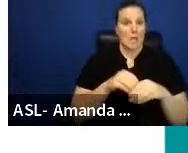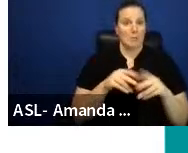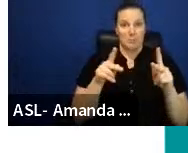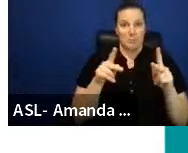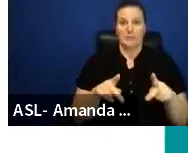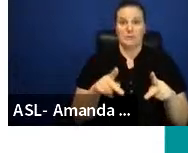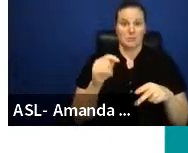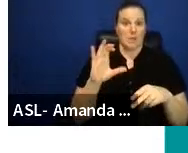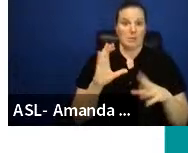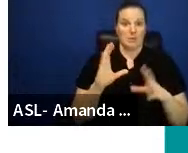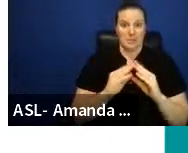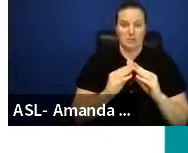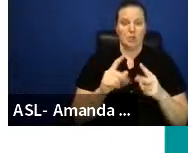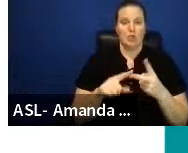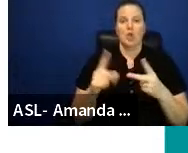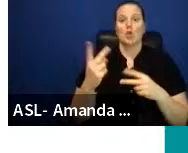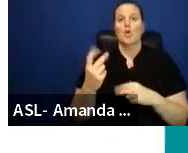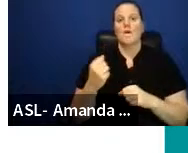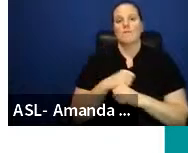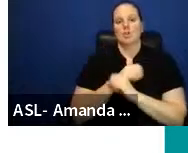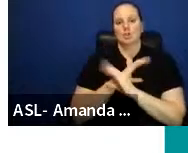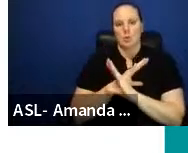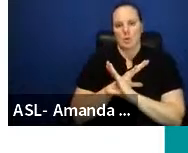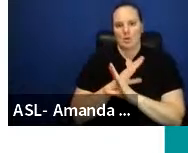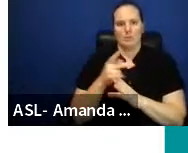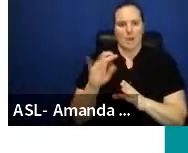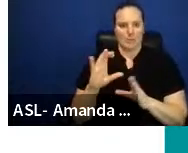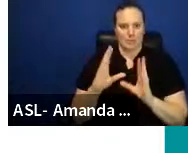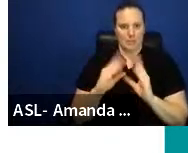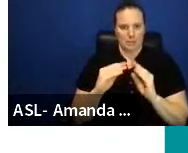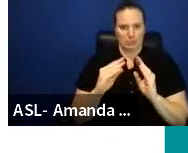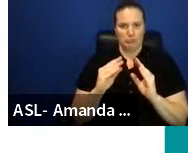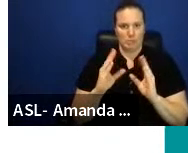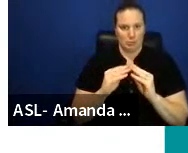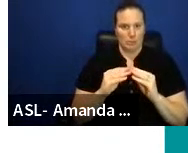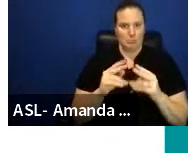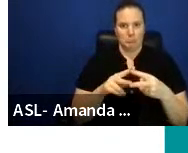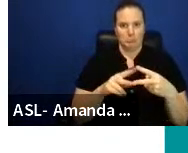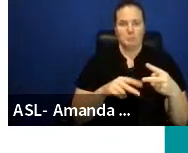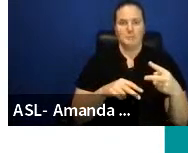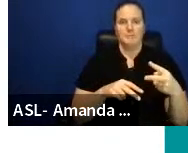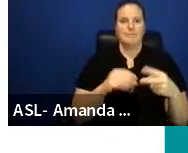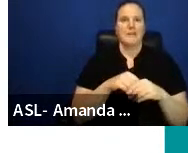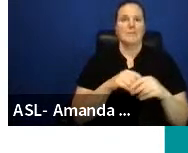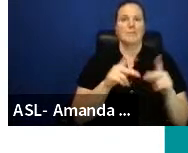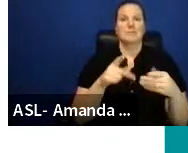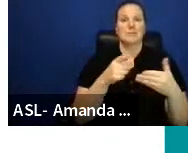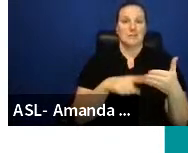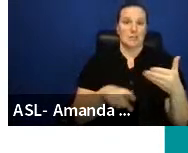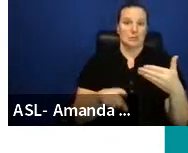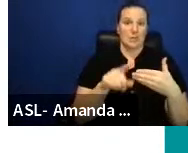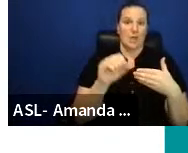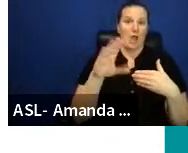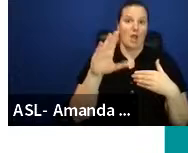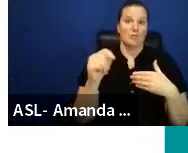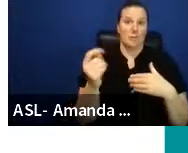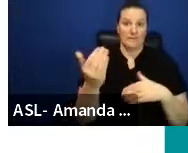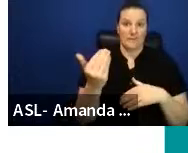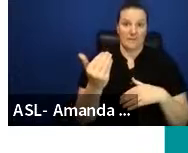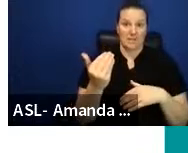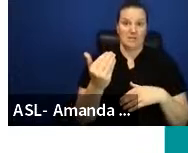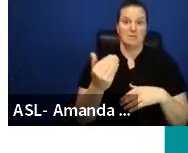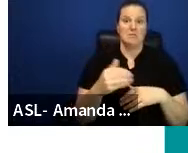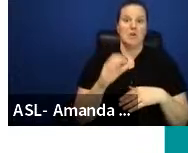public hearings and 2 virtual public hearings. So the in-person public hearings are next week, October 15th